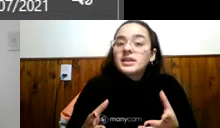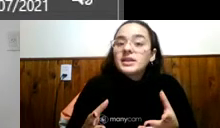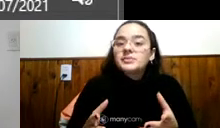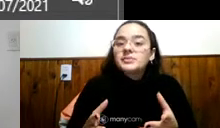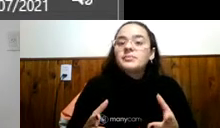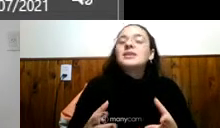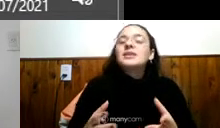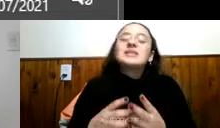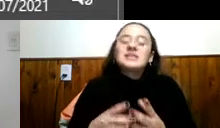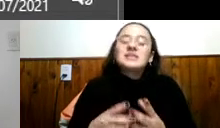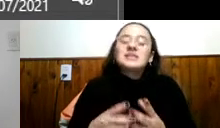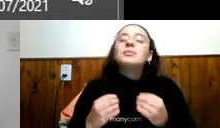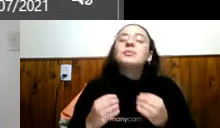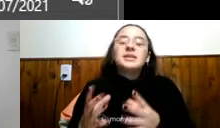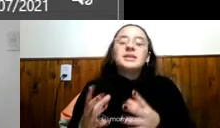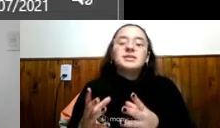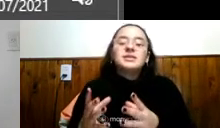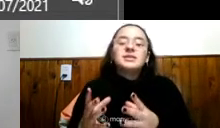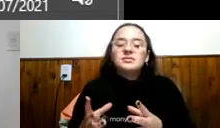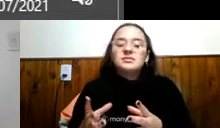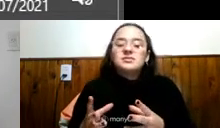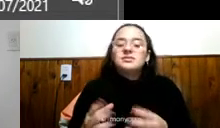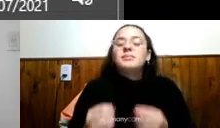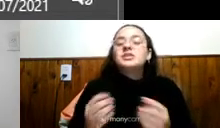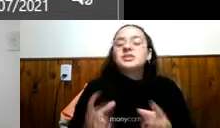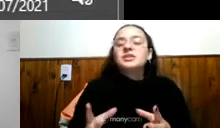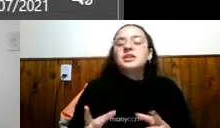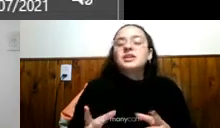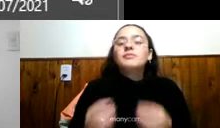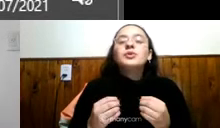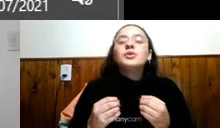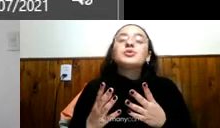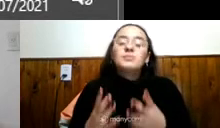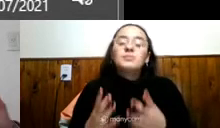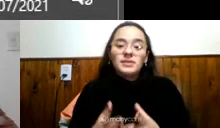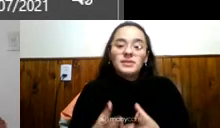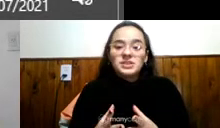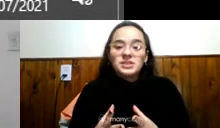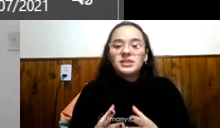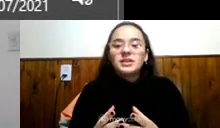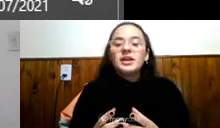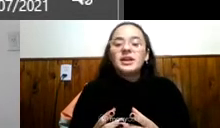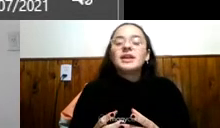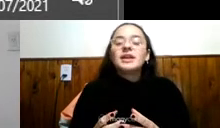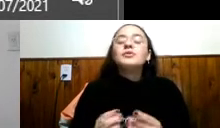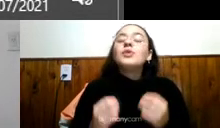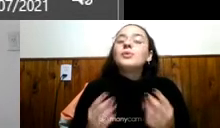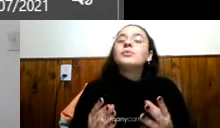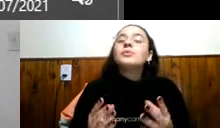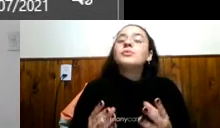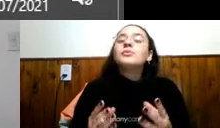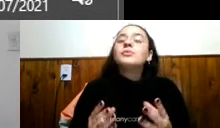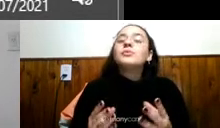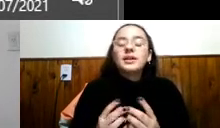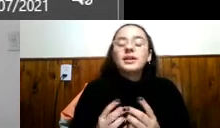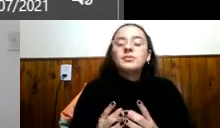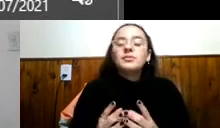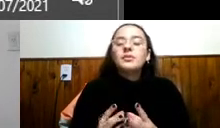it's not the same if you manipulate the machinery, if you use the machinery, and if you know